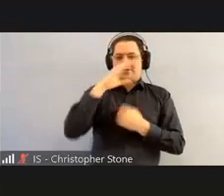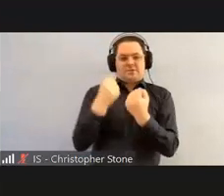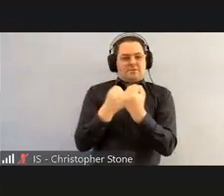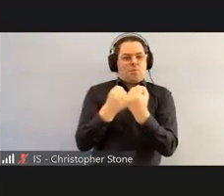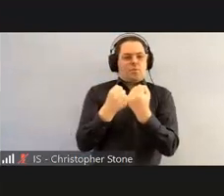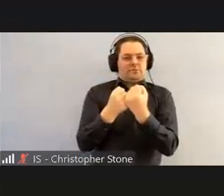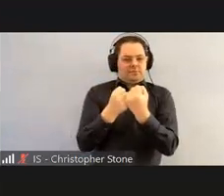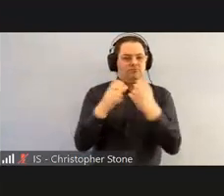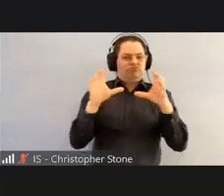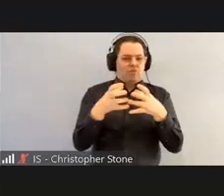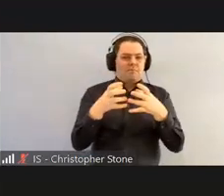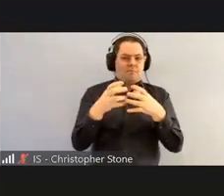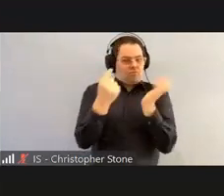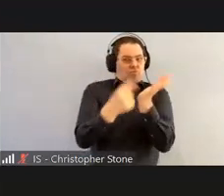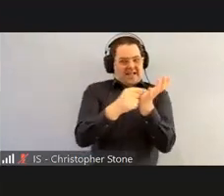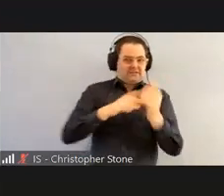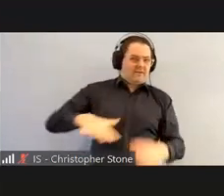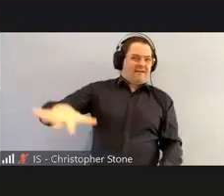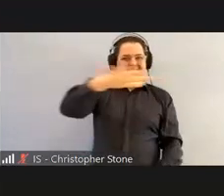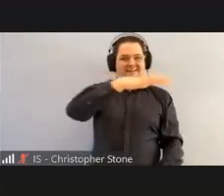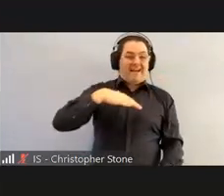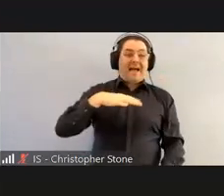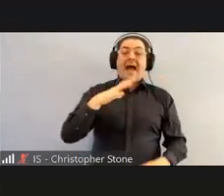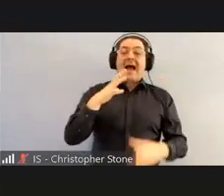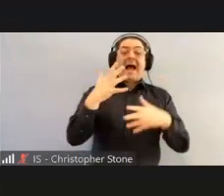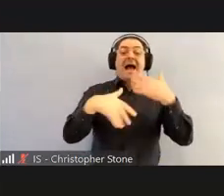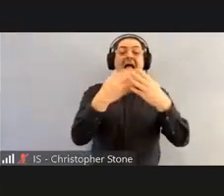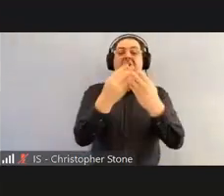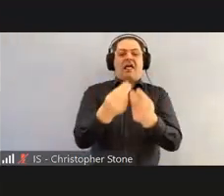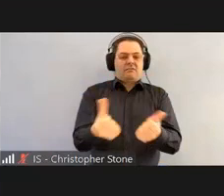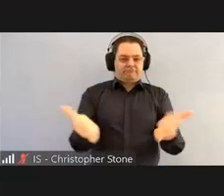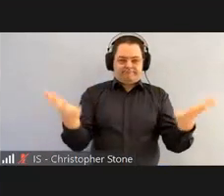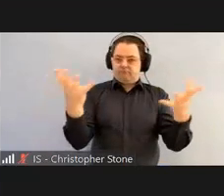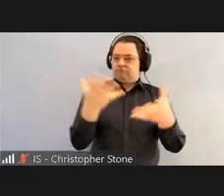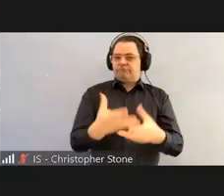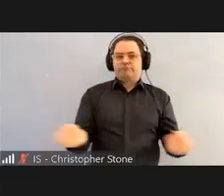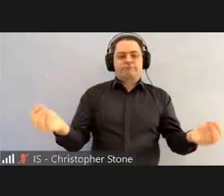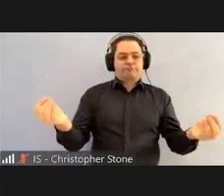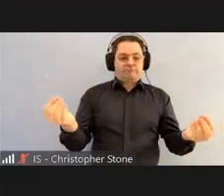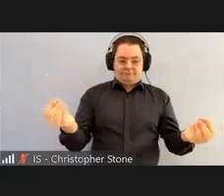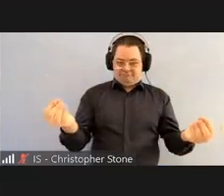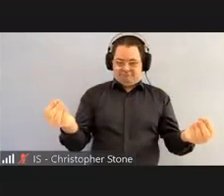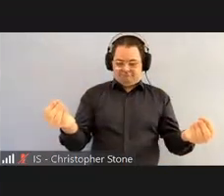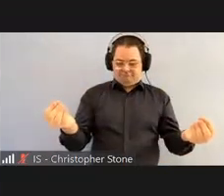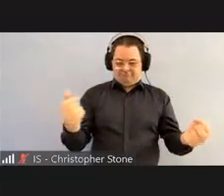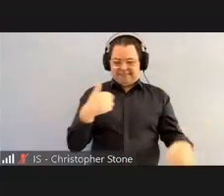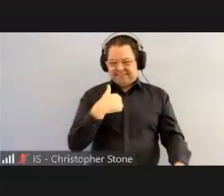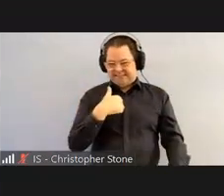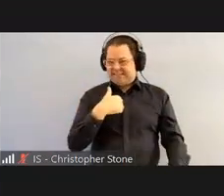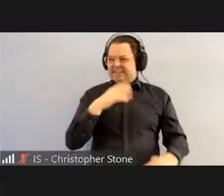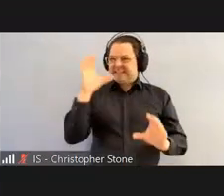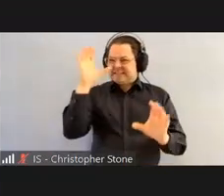national level, which had actually now phased out. We tried to look for this